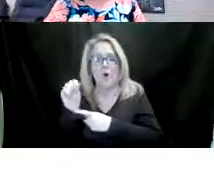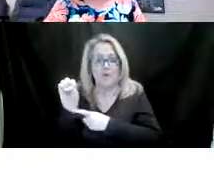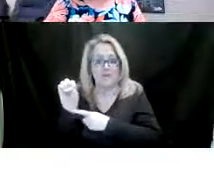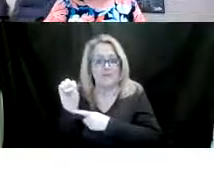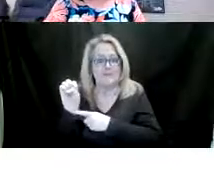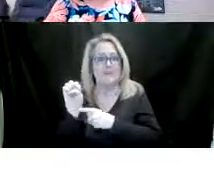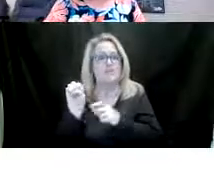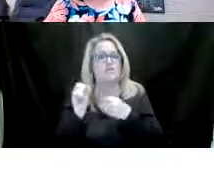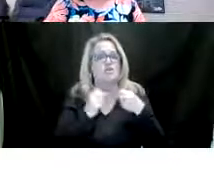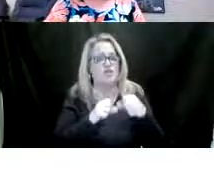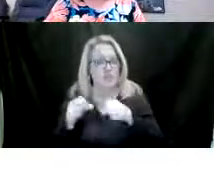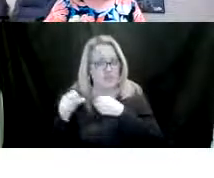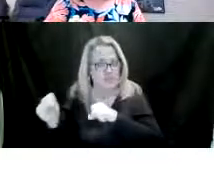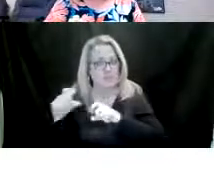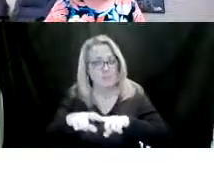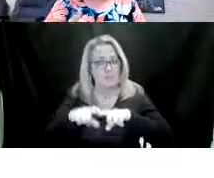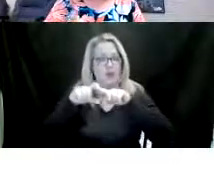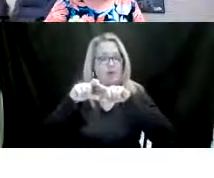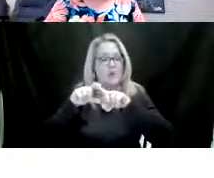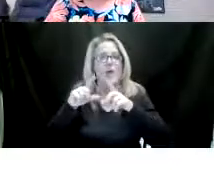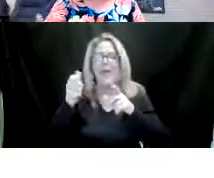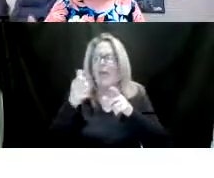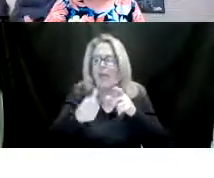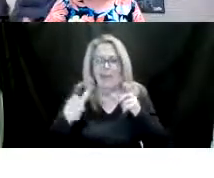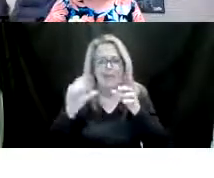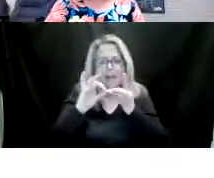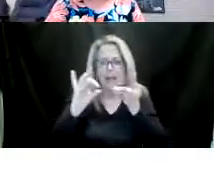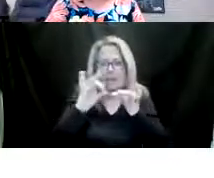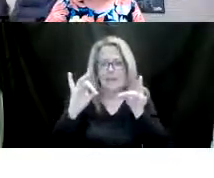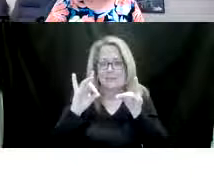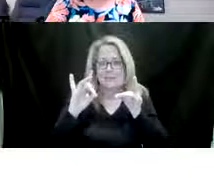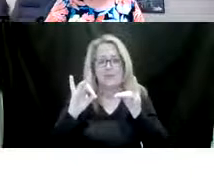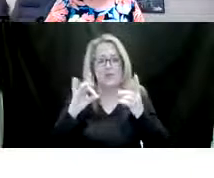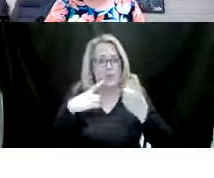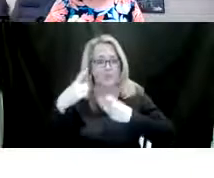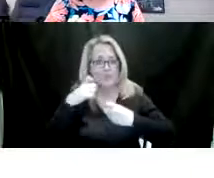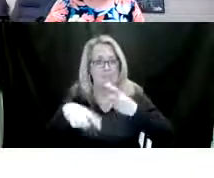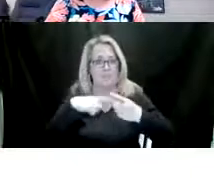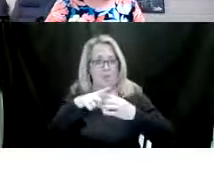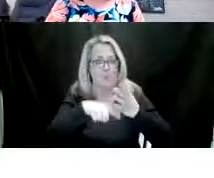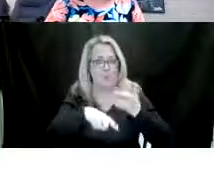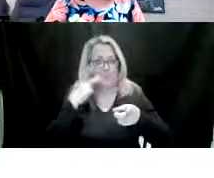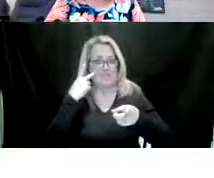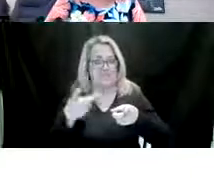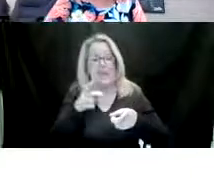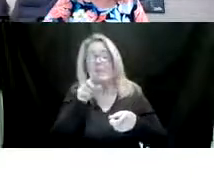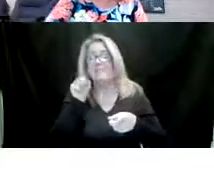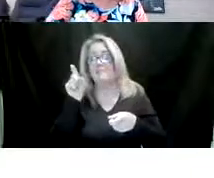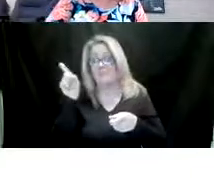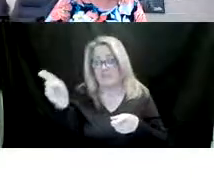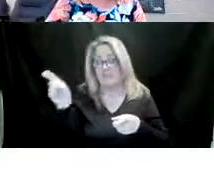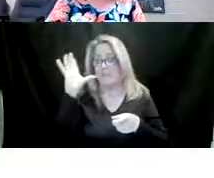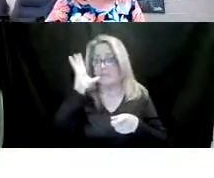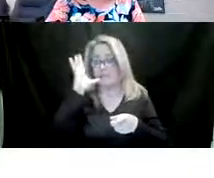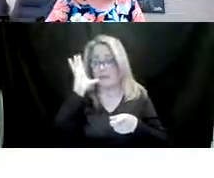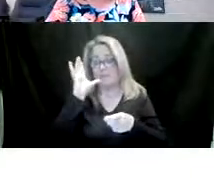do is to have any comments or questions about what you see here. This is a mom that is using some